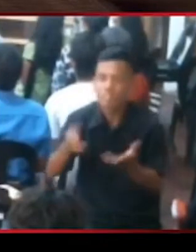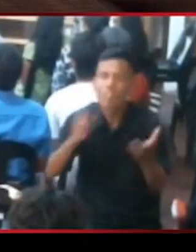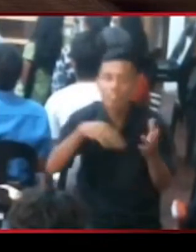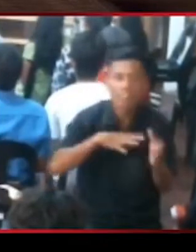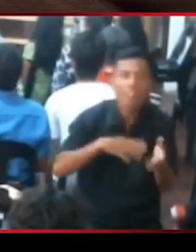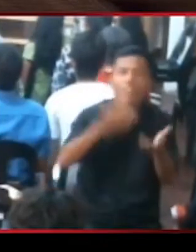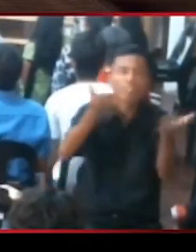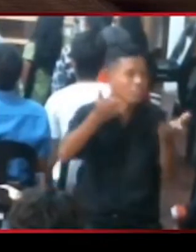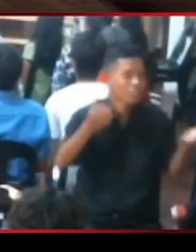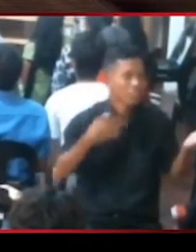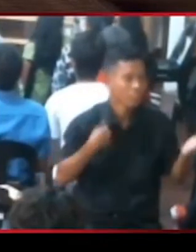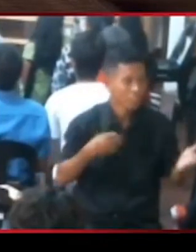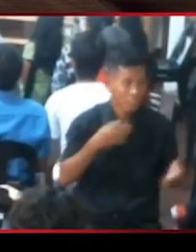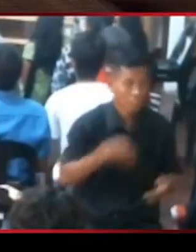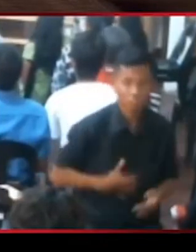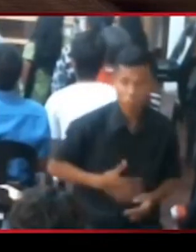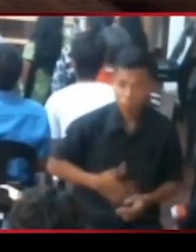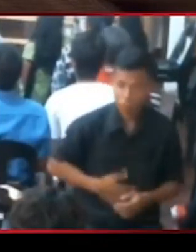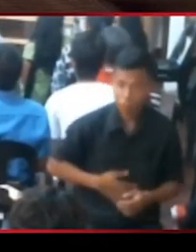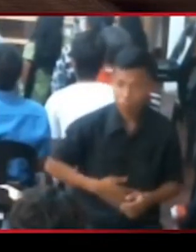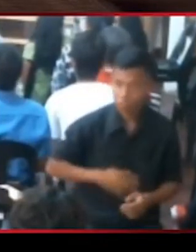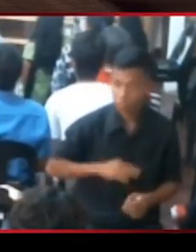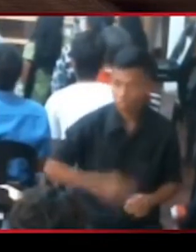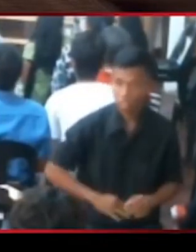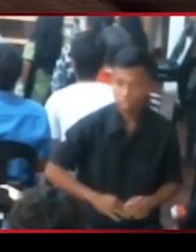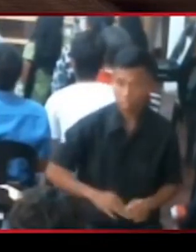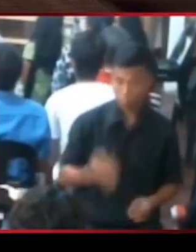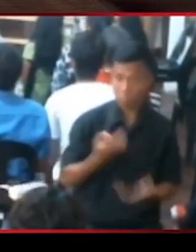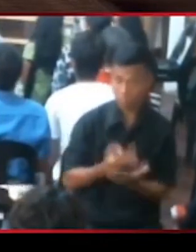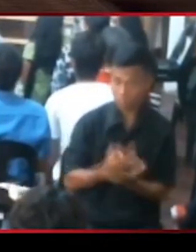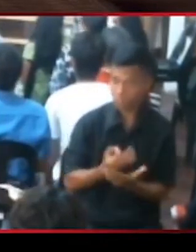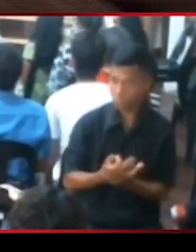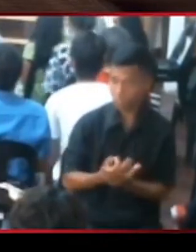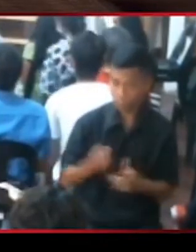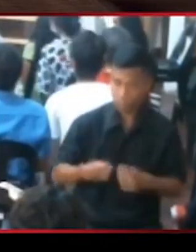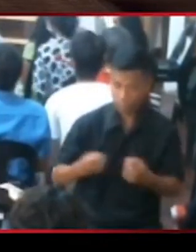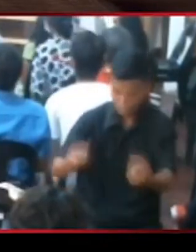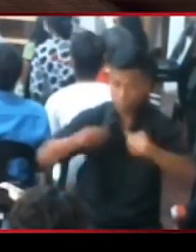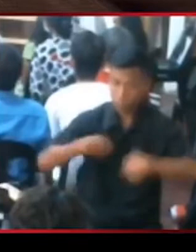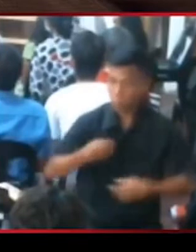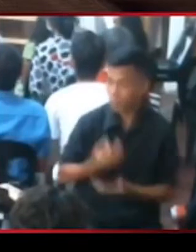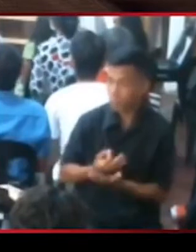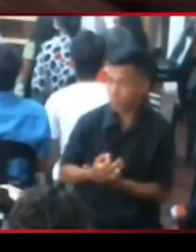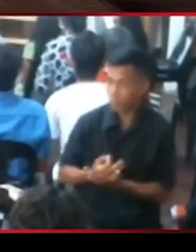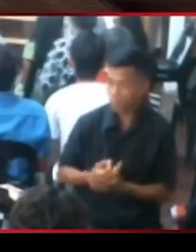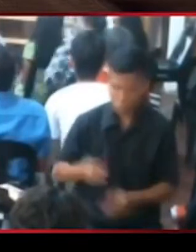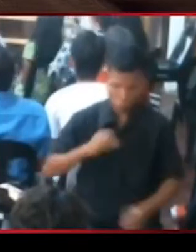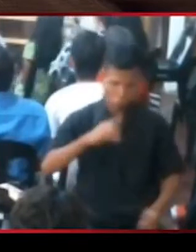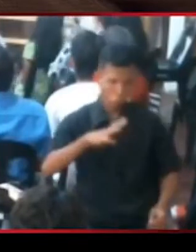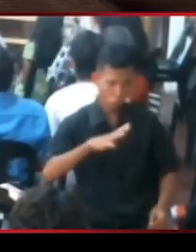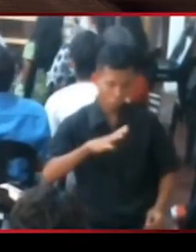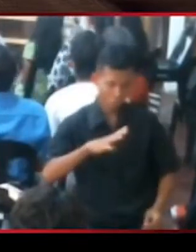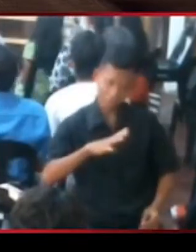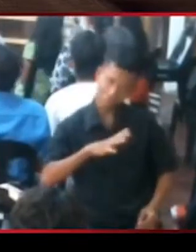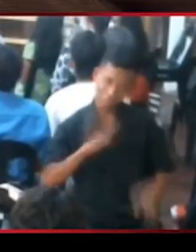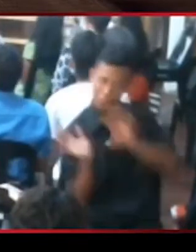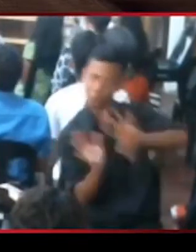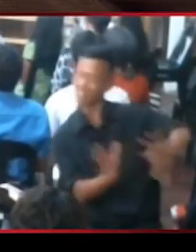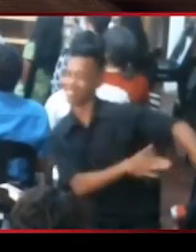if they say, I'm hungry, I need some money, can you give me some money? That might be another